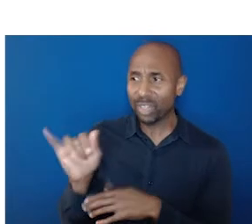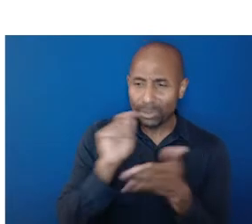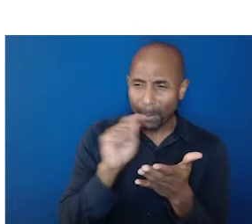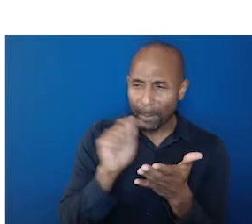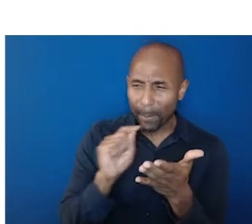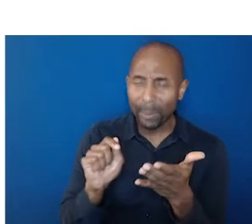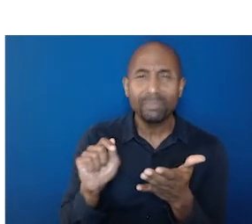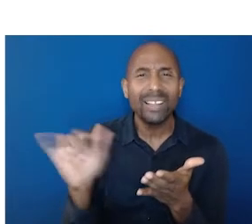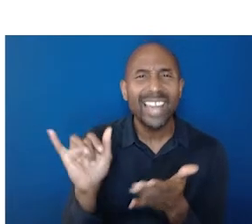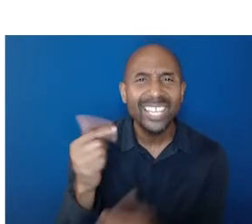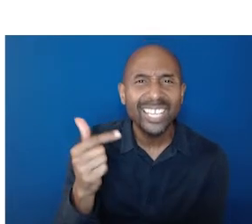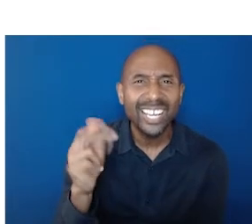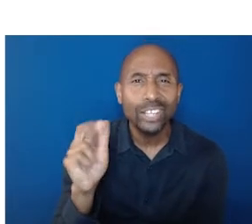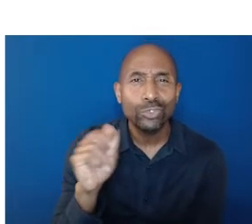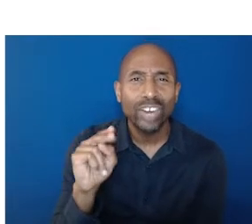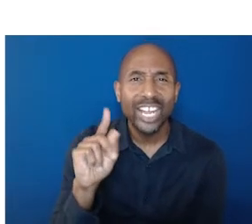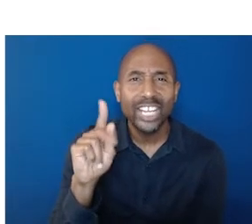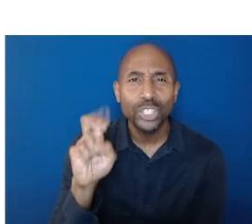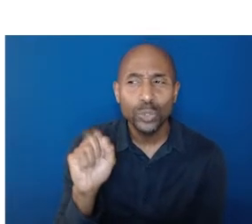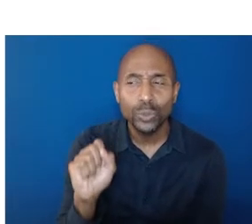is that? No, actually,